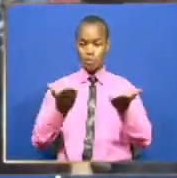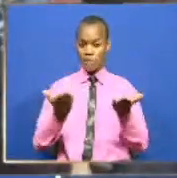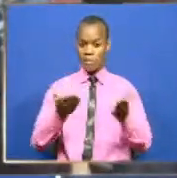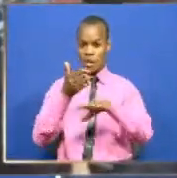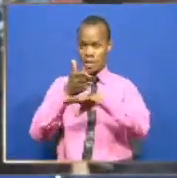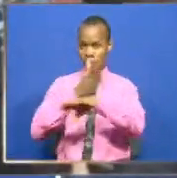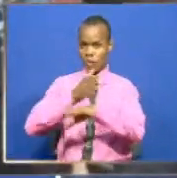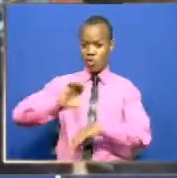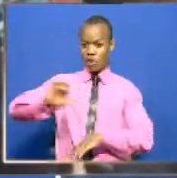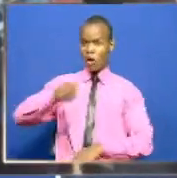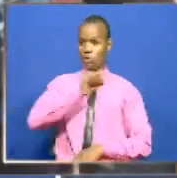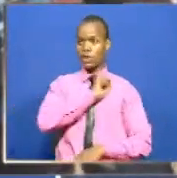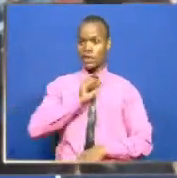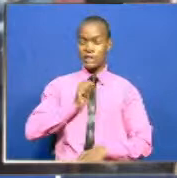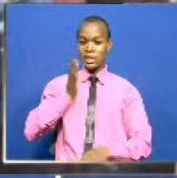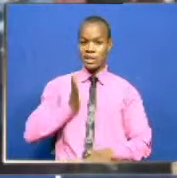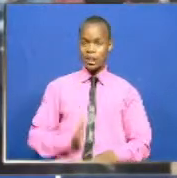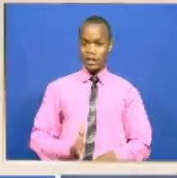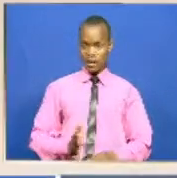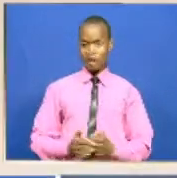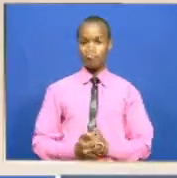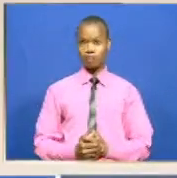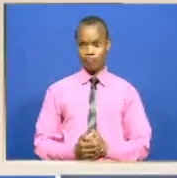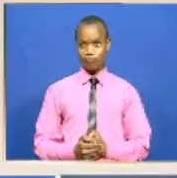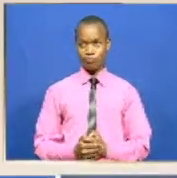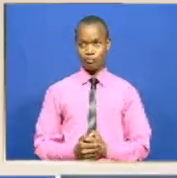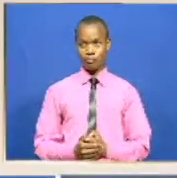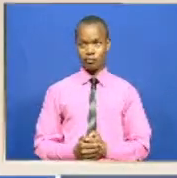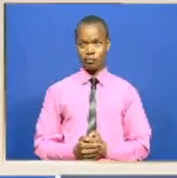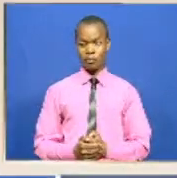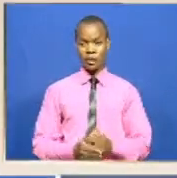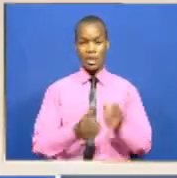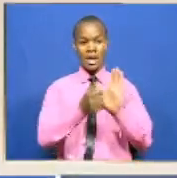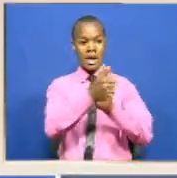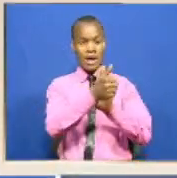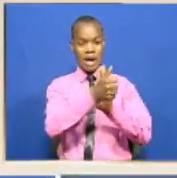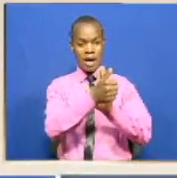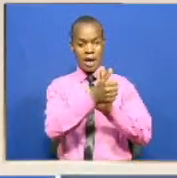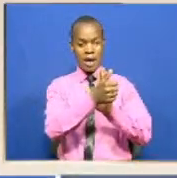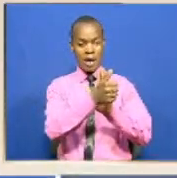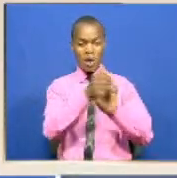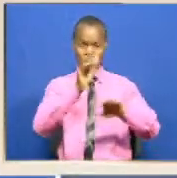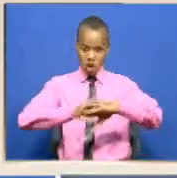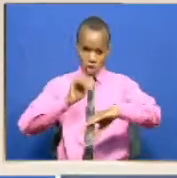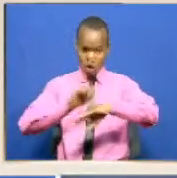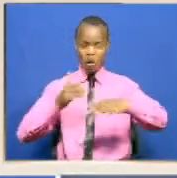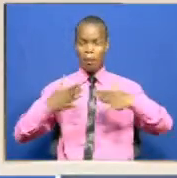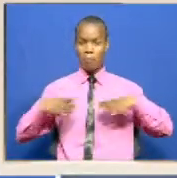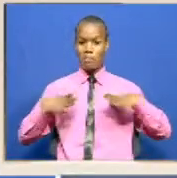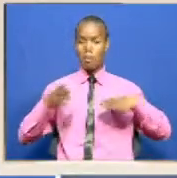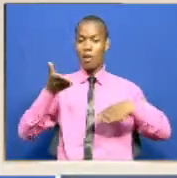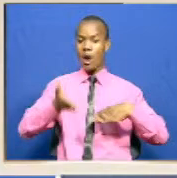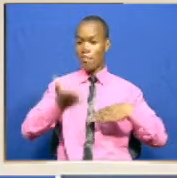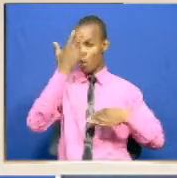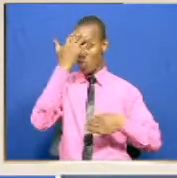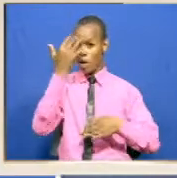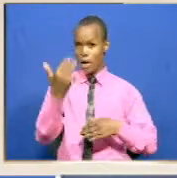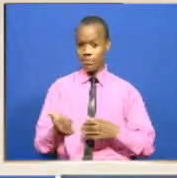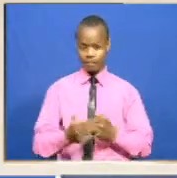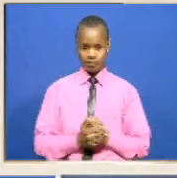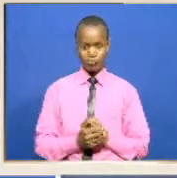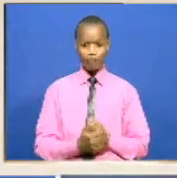senator, engineer Peter Ole Mositet. Mimi agenda ile nimewaitia ni moja tu, ya kupenda